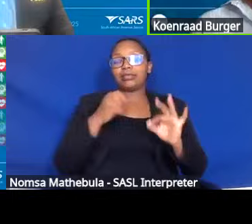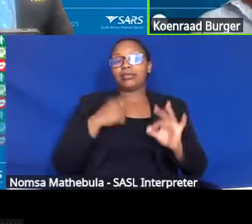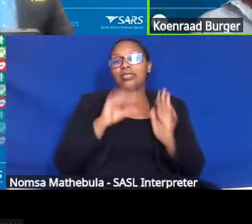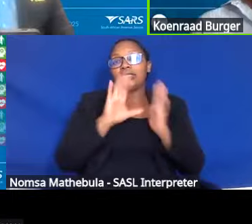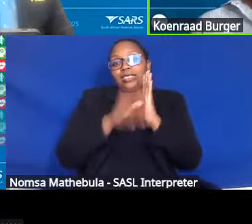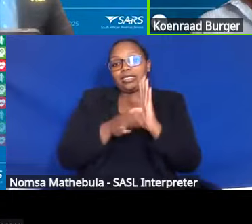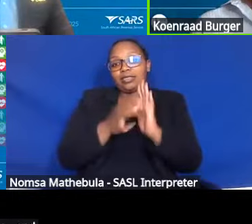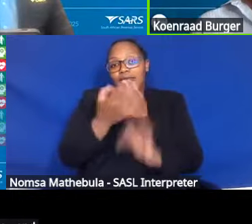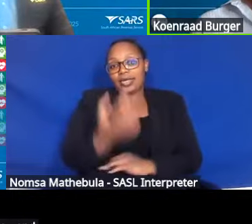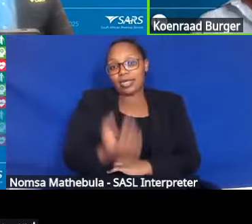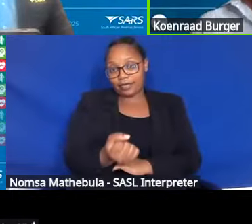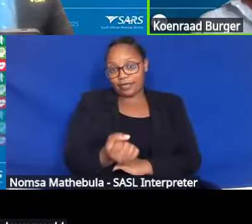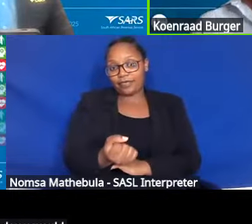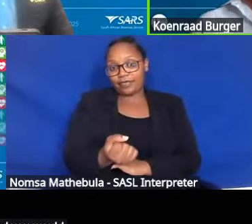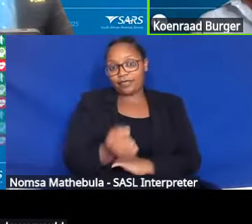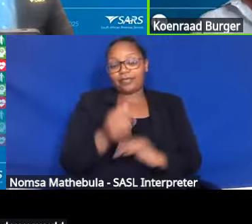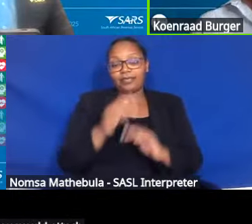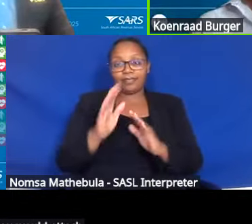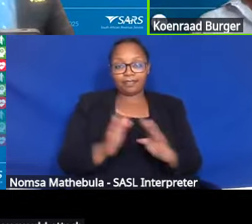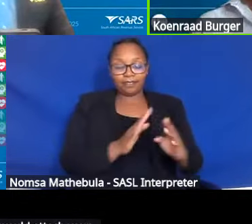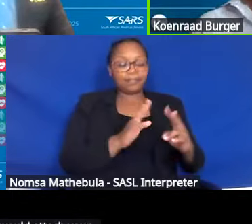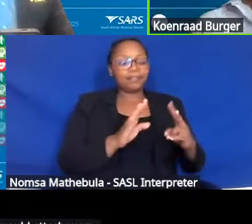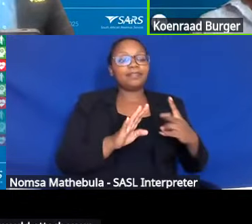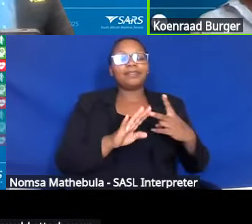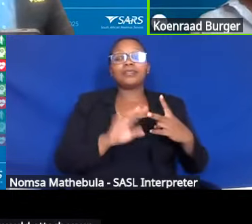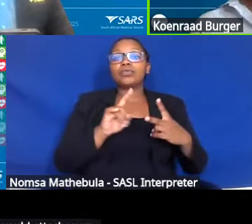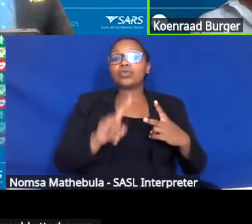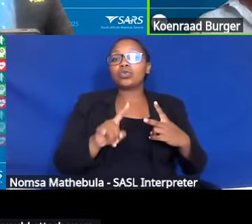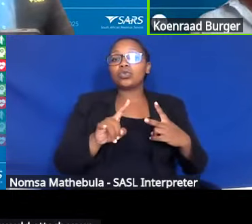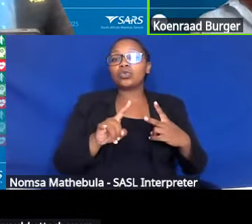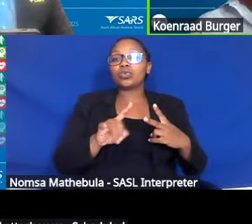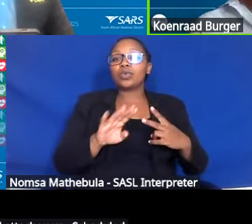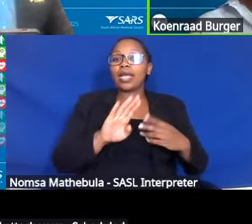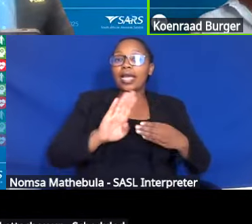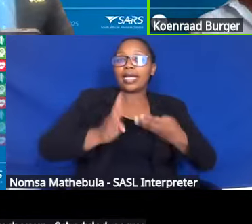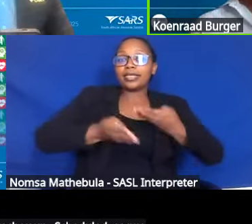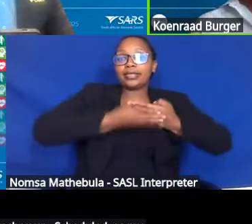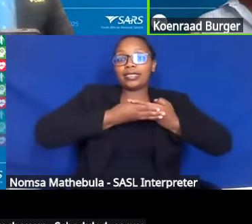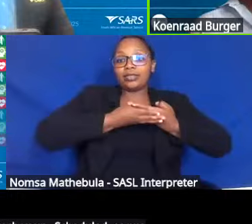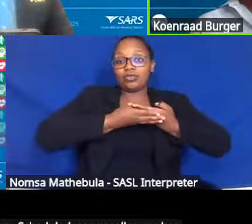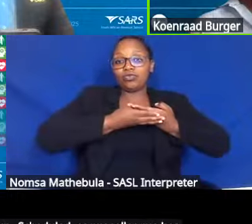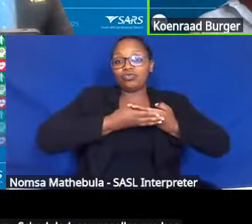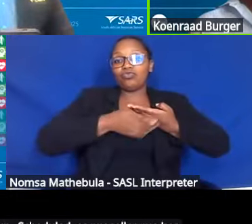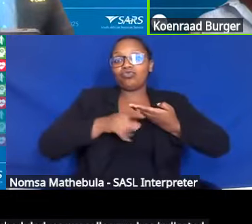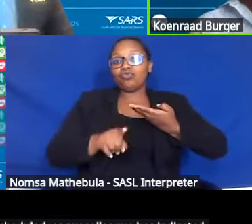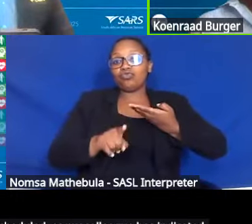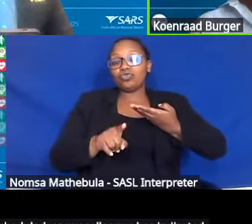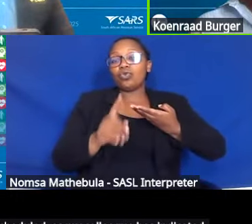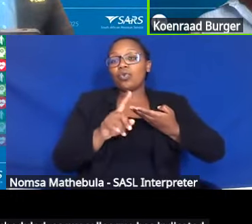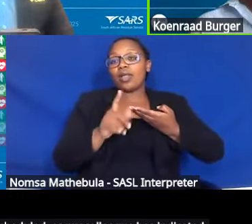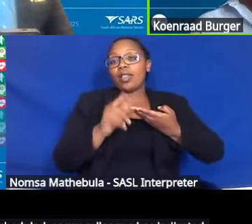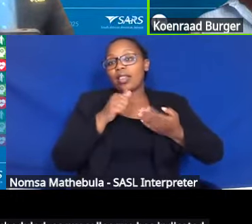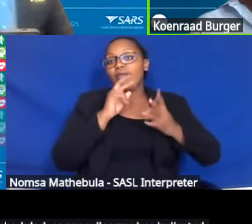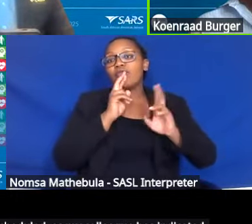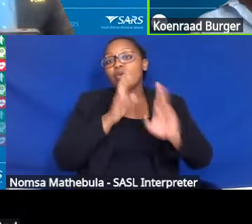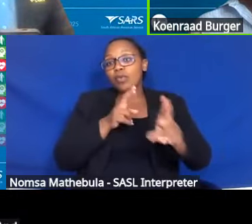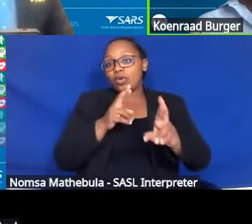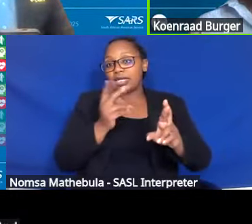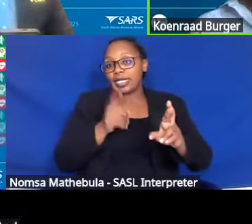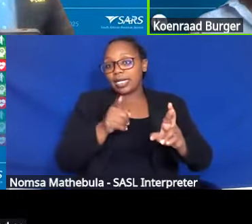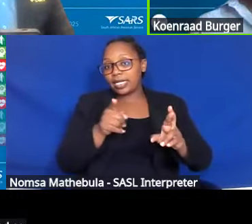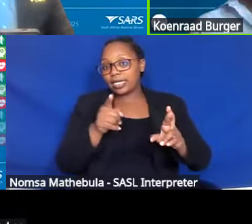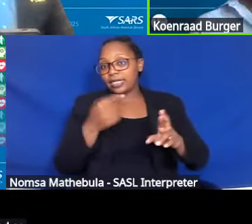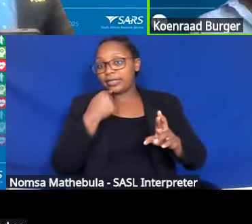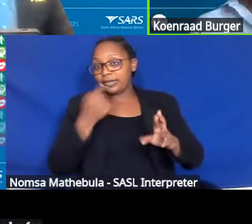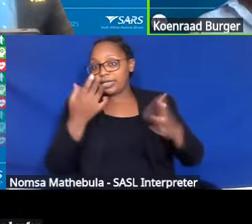You would attach your schedule as my colleague has indicated, and as I